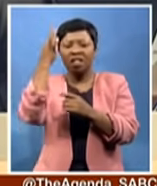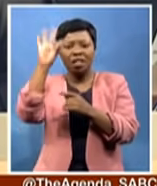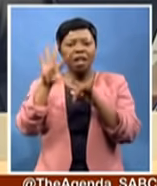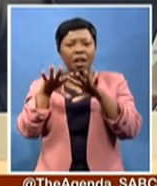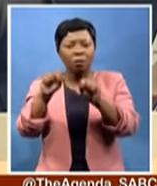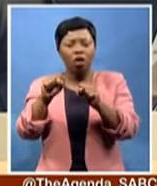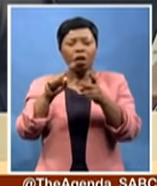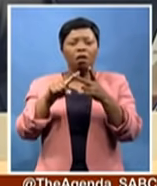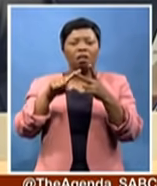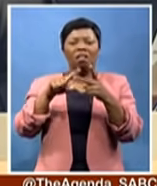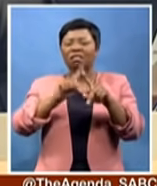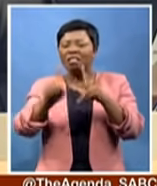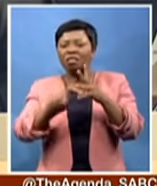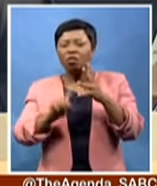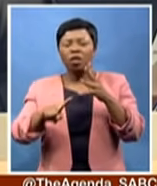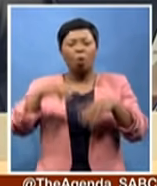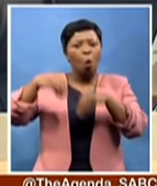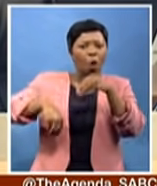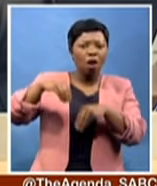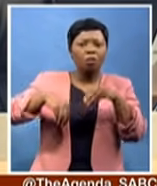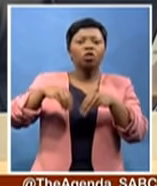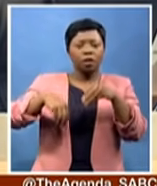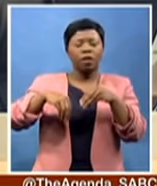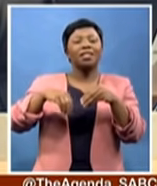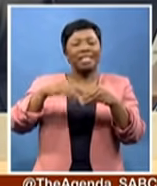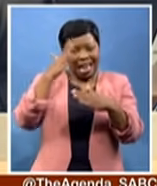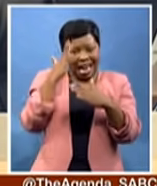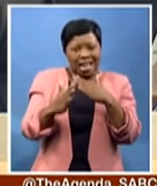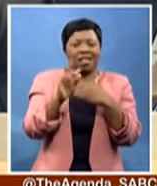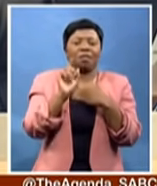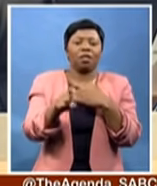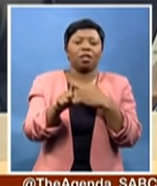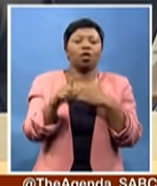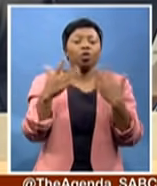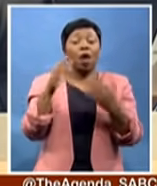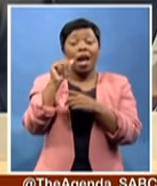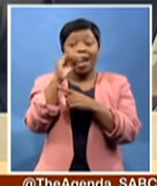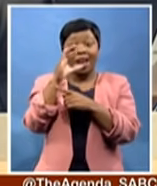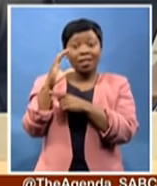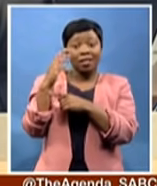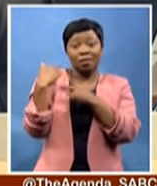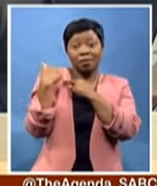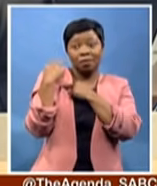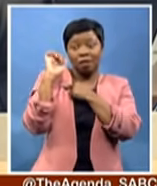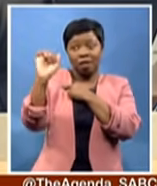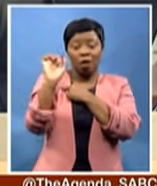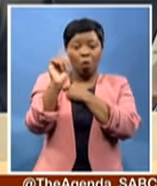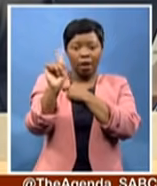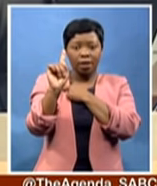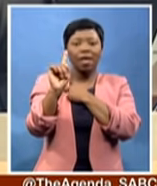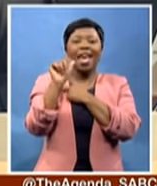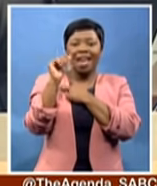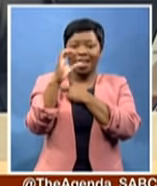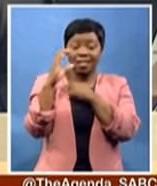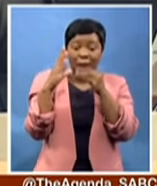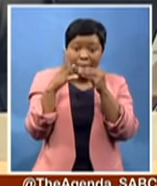The ANC's position has been that it is the responsibility of ANC members, and indeed